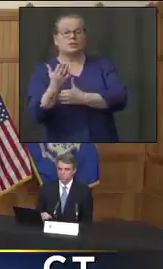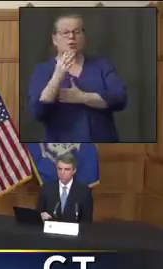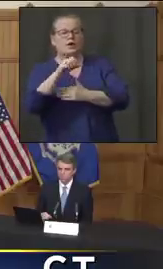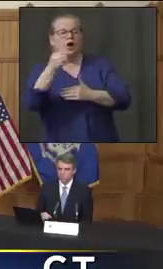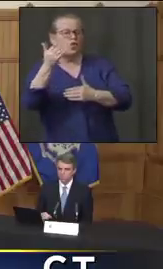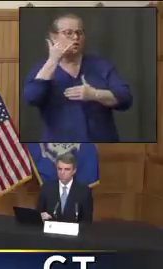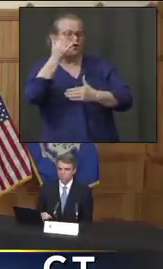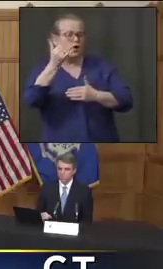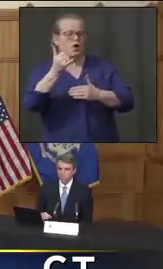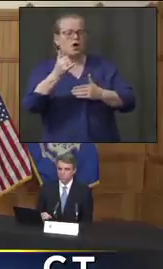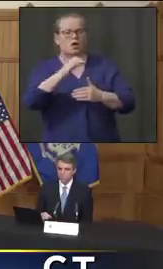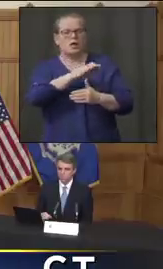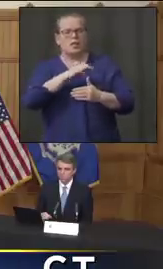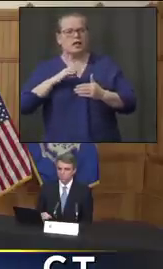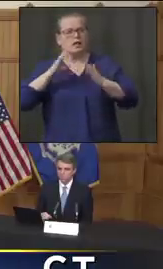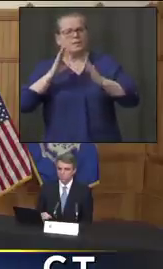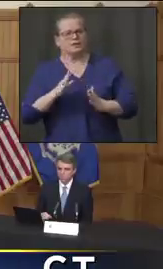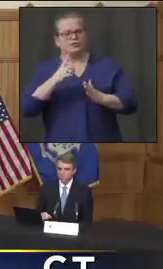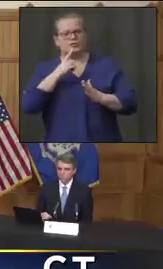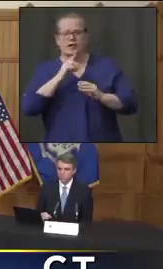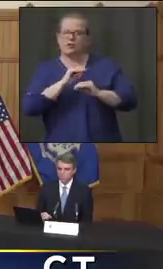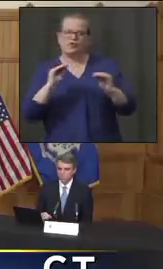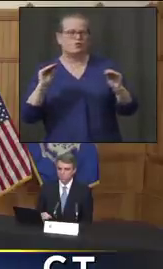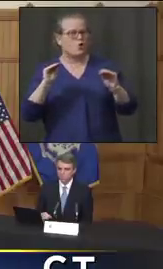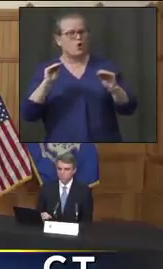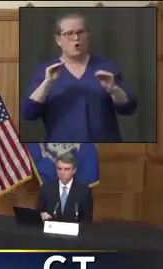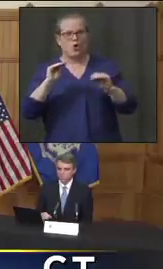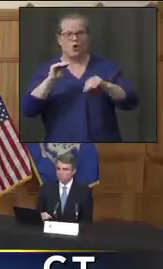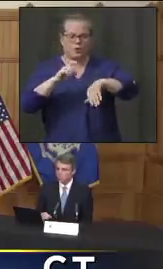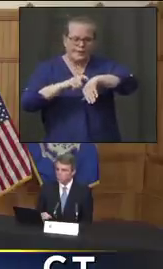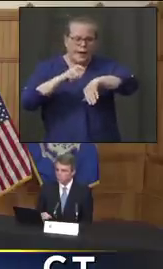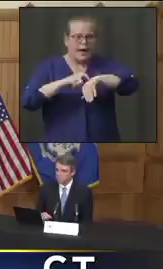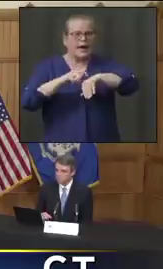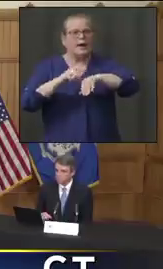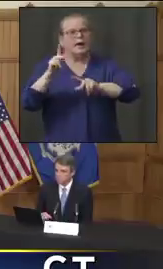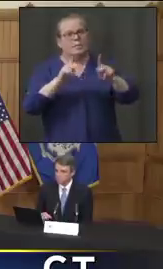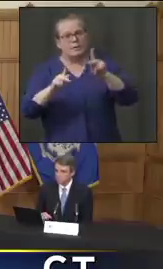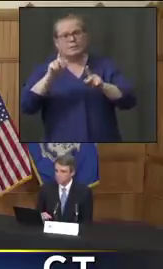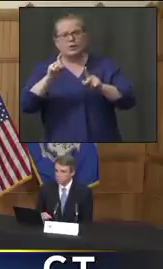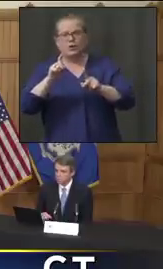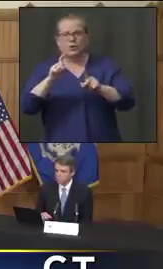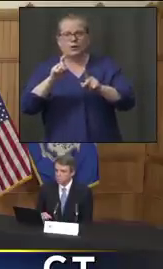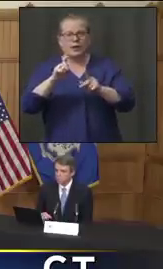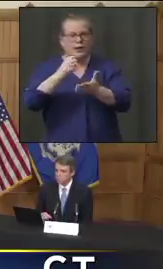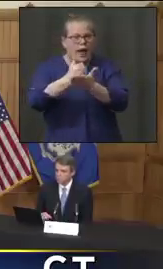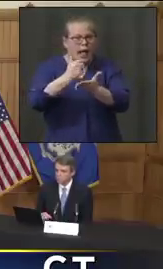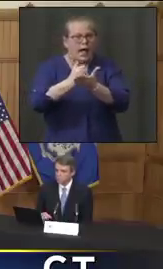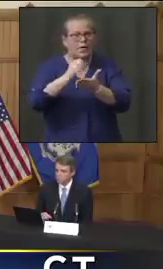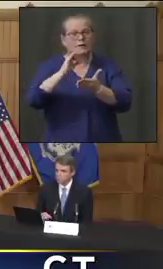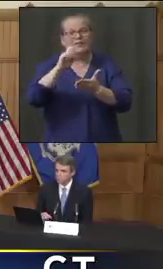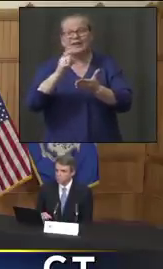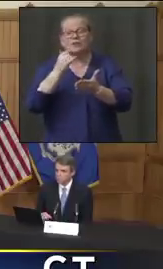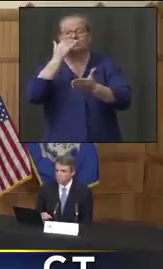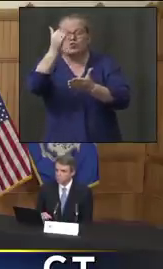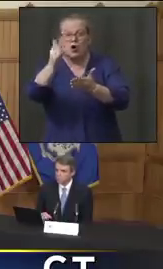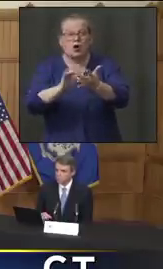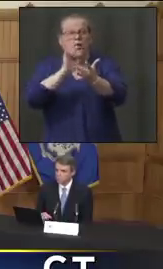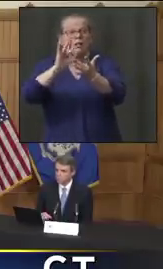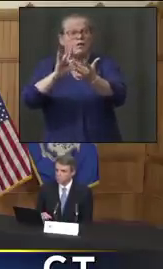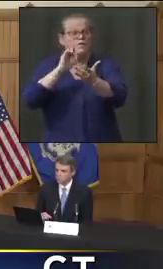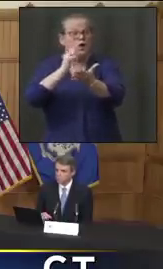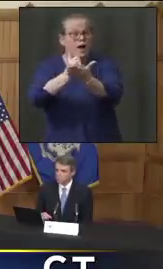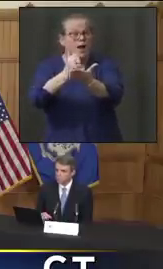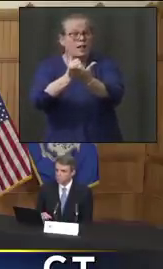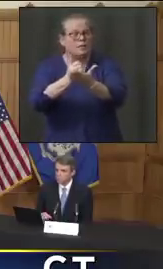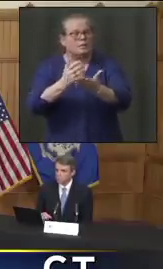ability, funding, or time to establish a call center for those needing to reach a real person for help. And Governor, we at Fox 61